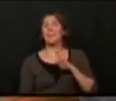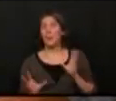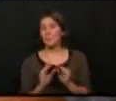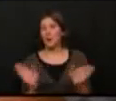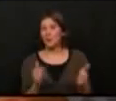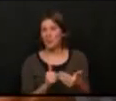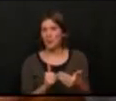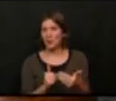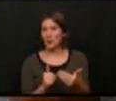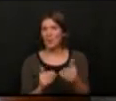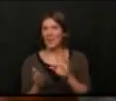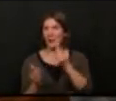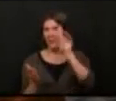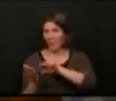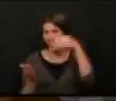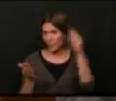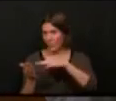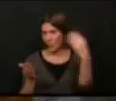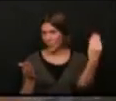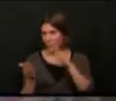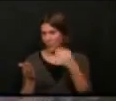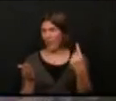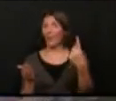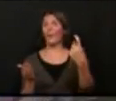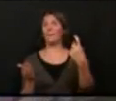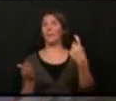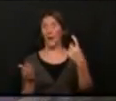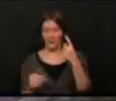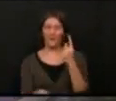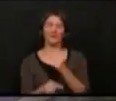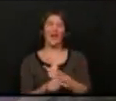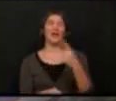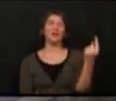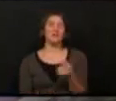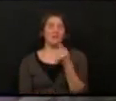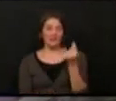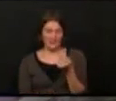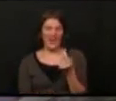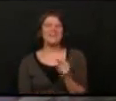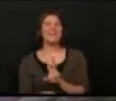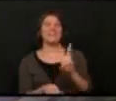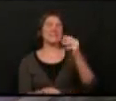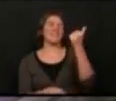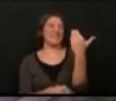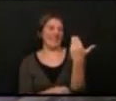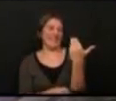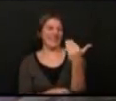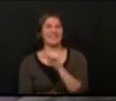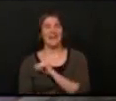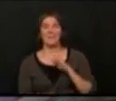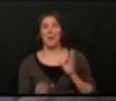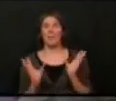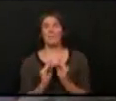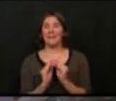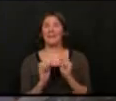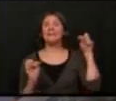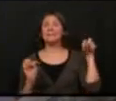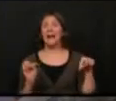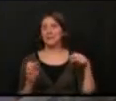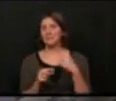I think there's another page. Oh, yes. 6:15, Select Board Meeting, Select Board